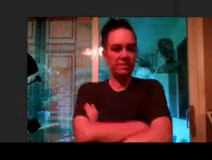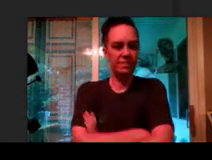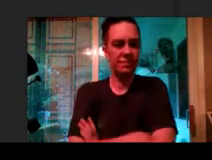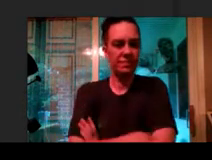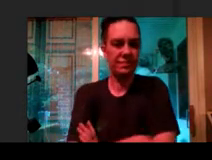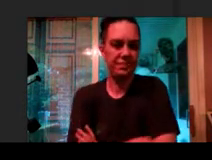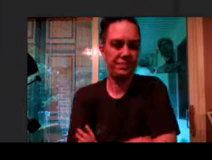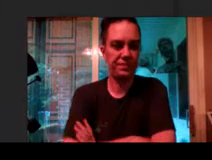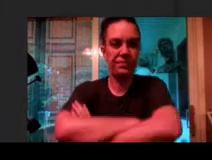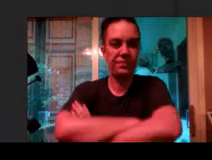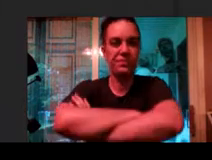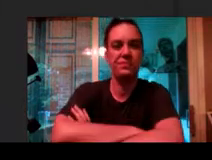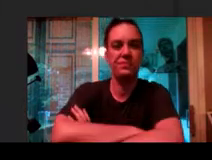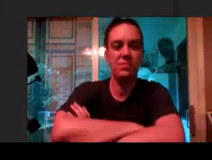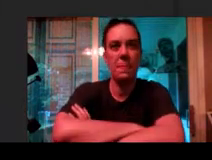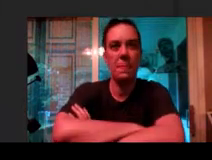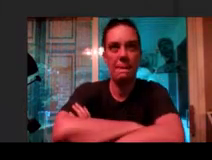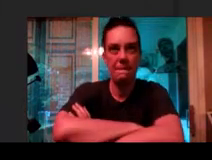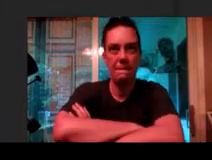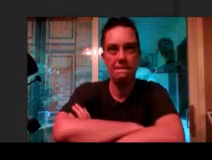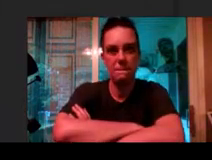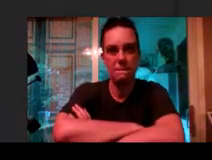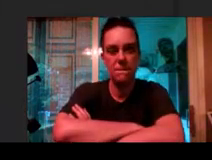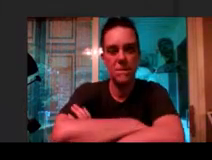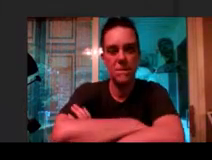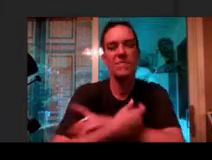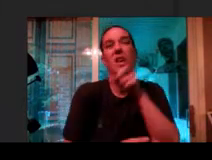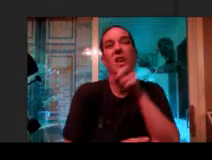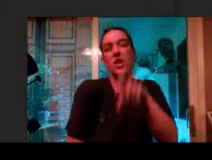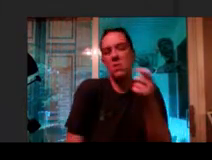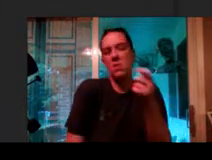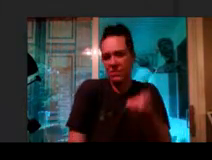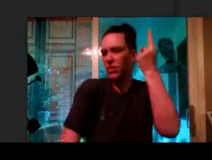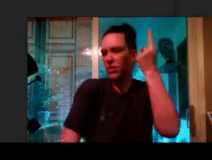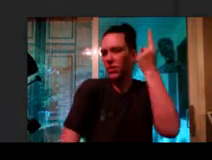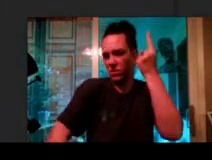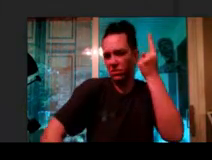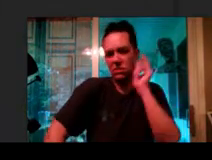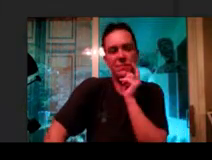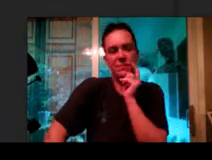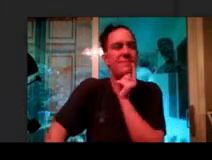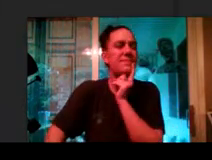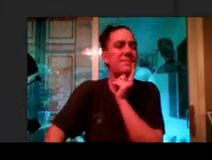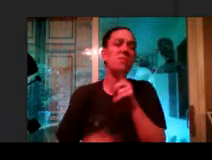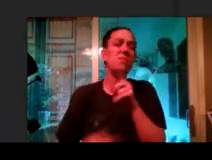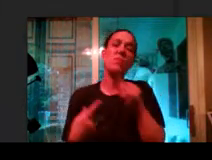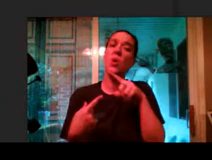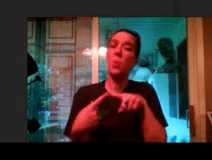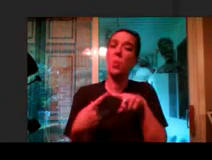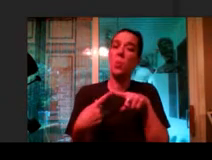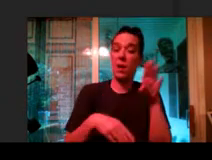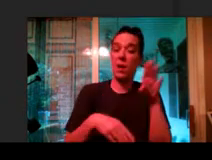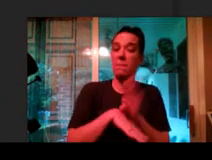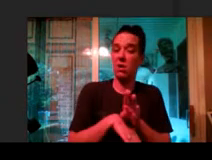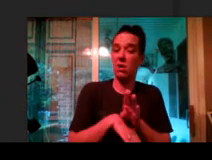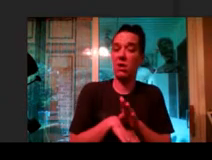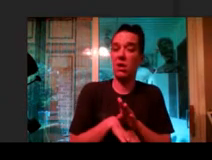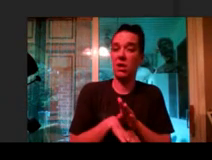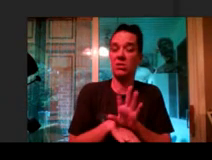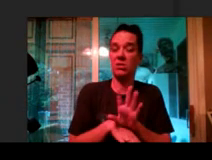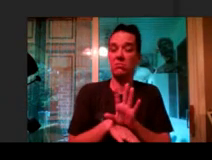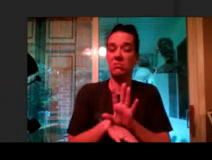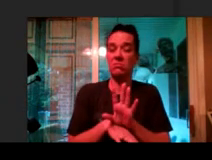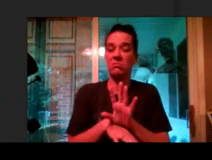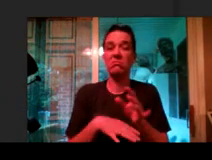his elbows on the desk. You have to understand, Holly. When a Barkin has